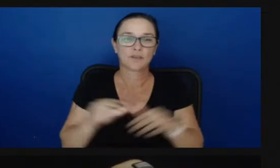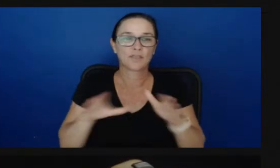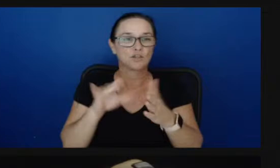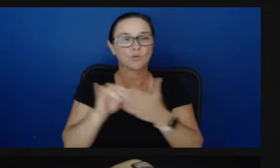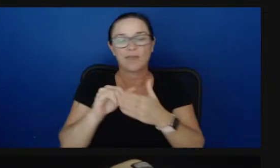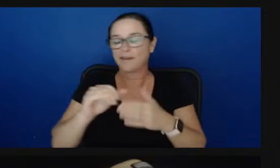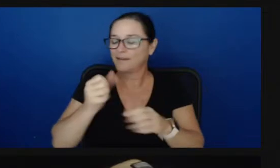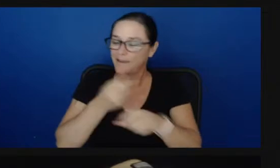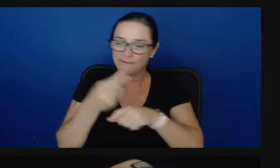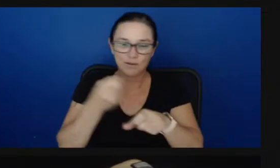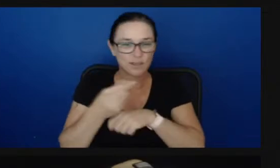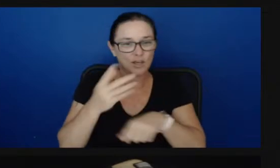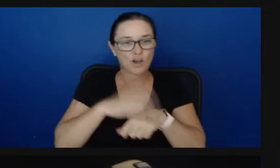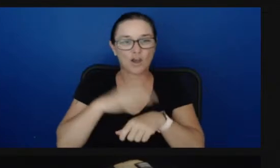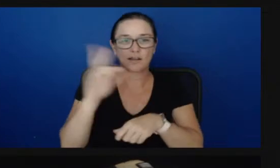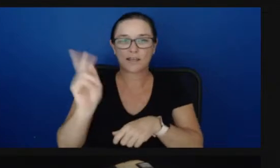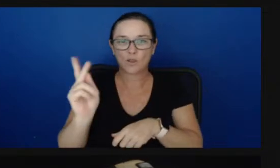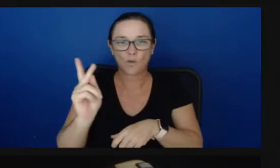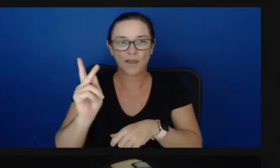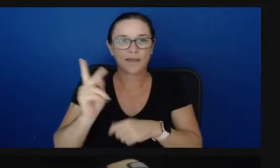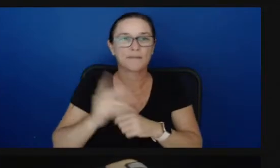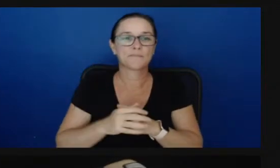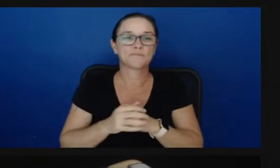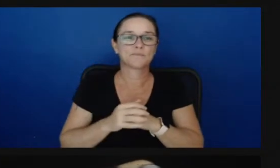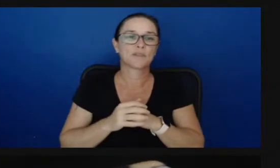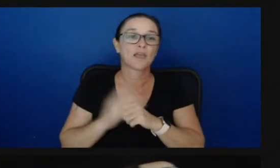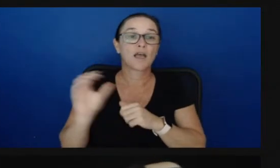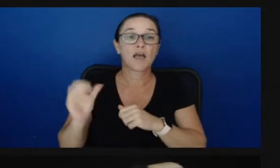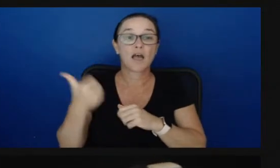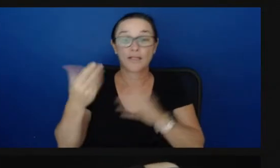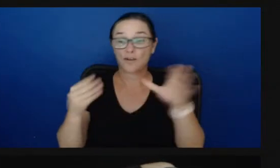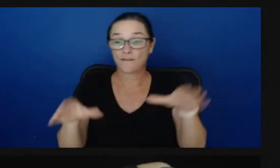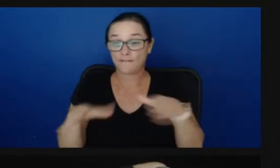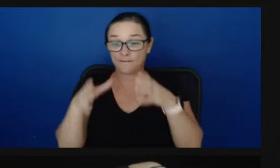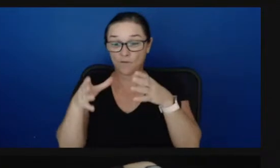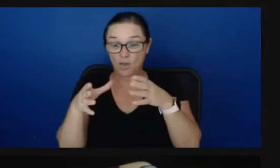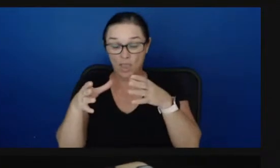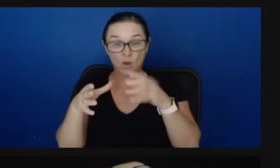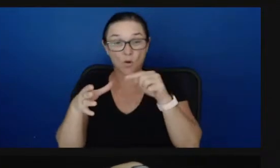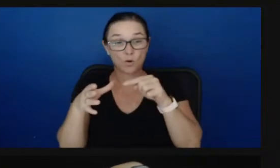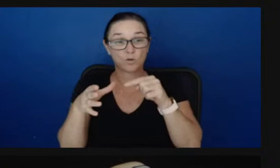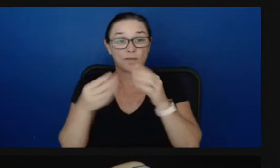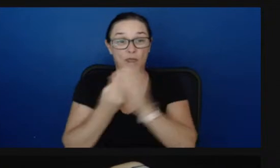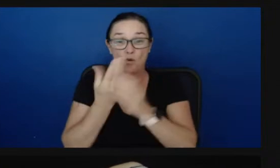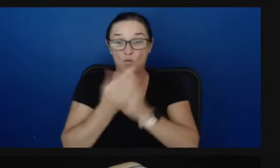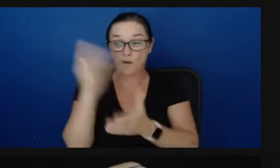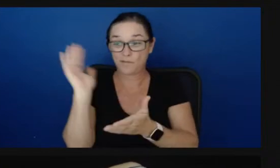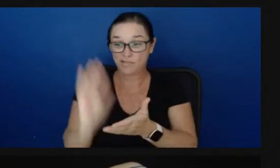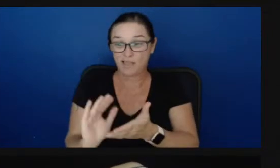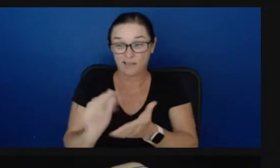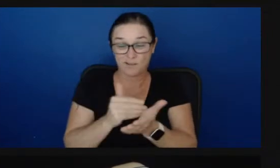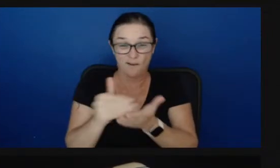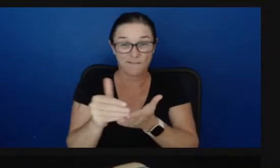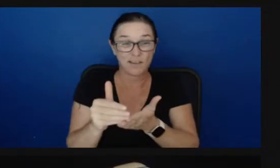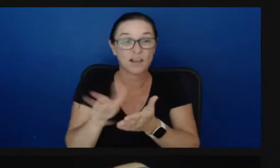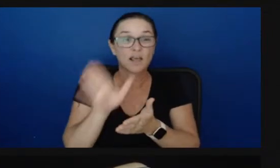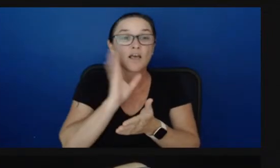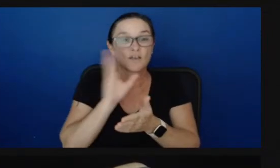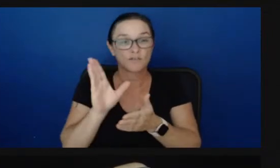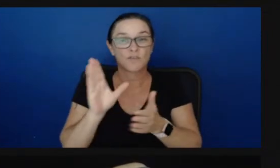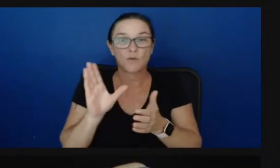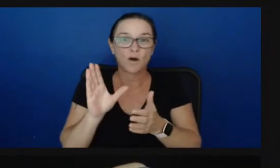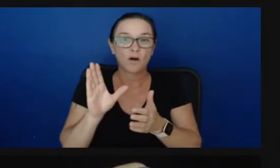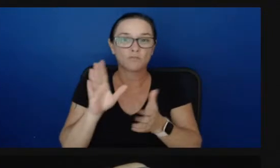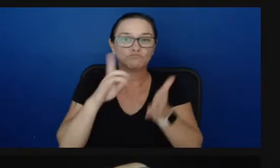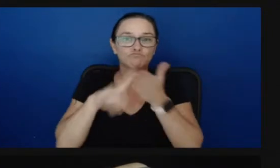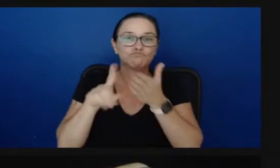year. Other volcanoes that are less frequent or less erupt less frequently, they'll also survey less frequently.